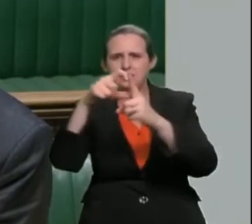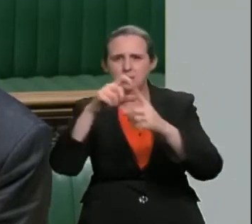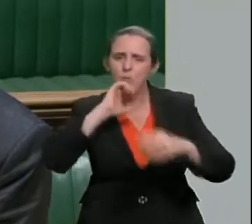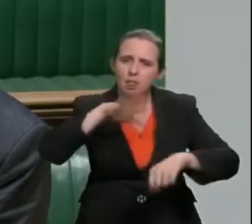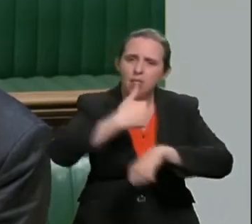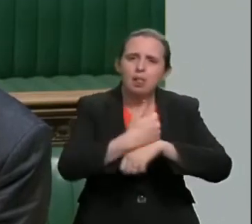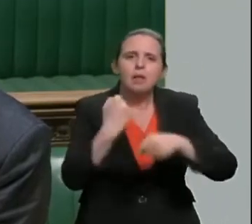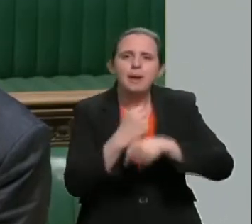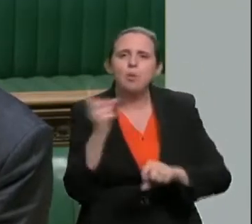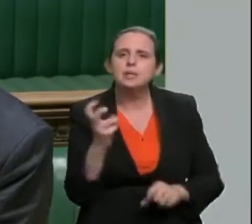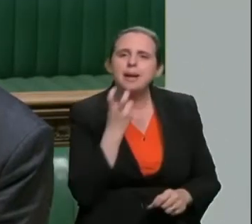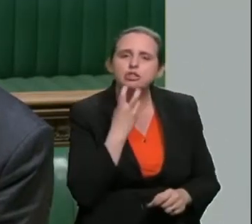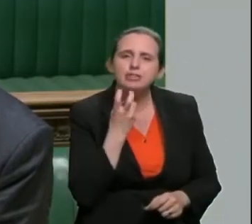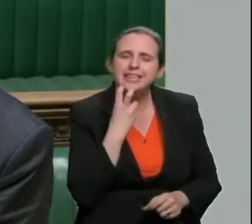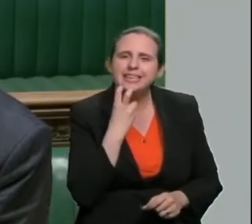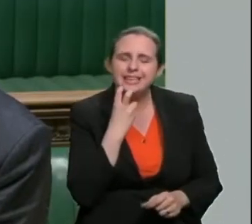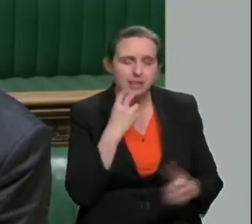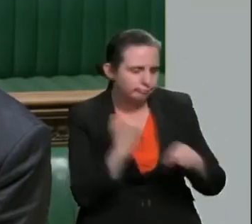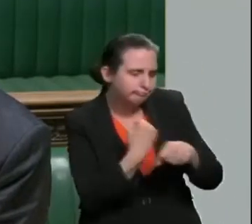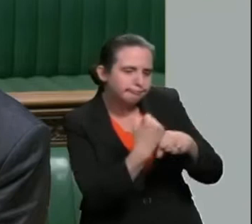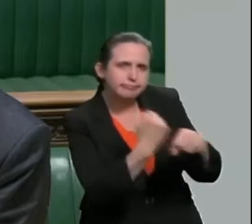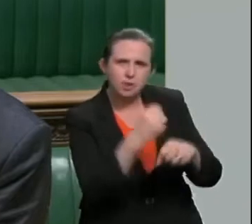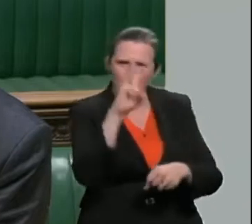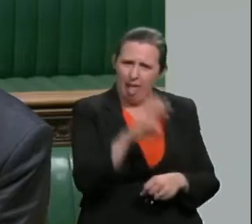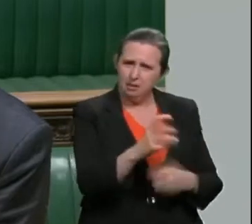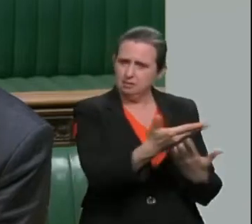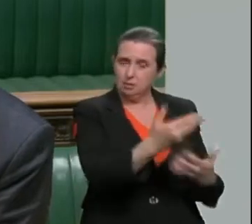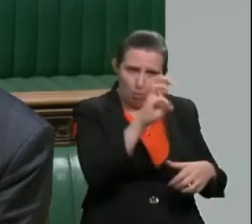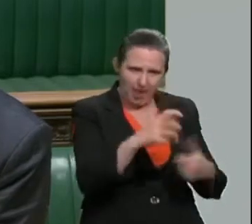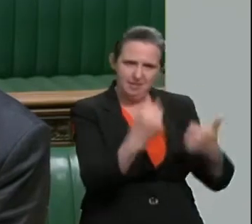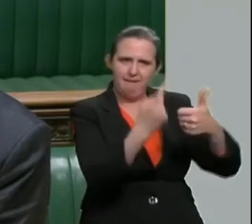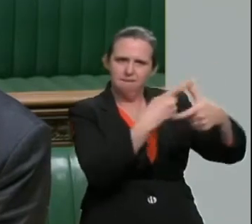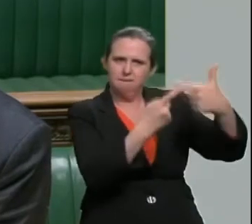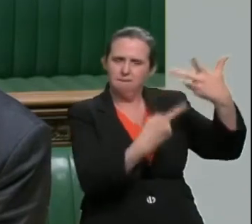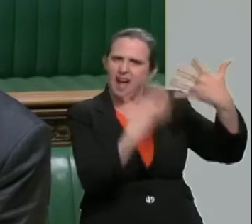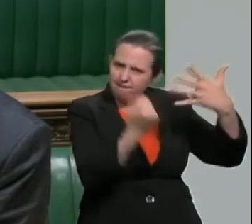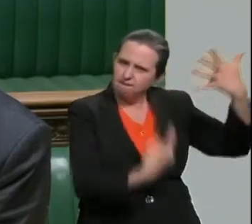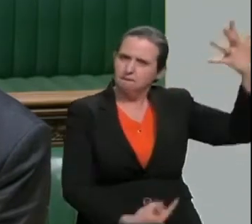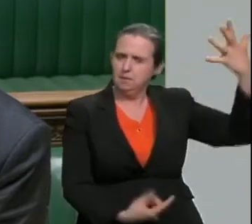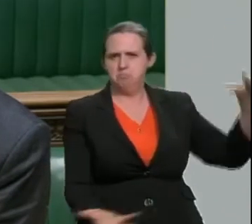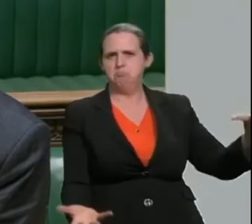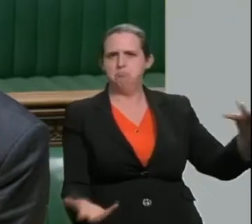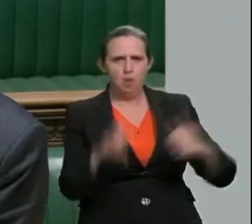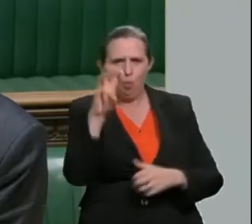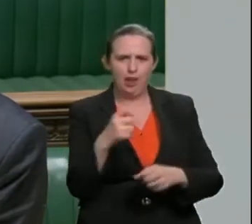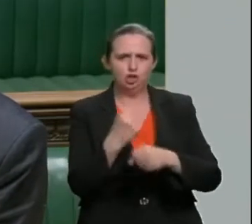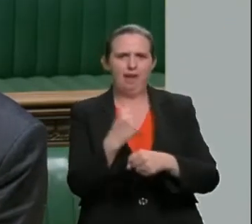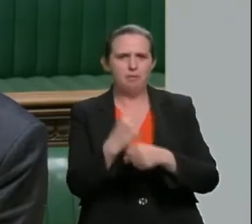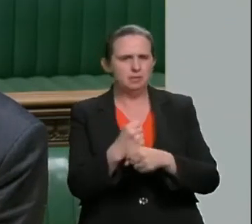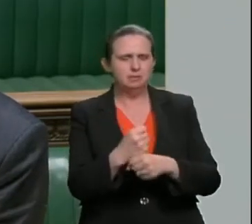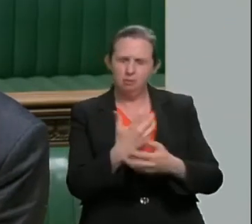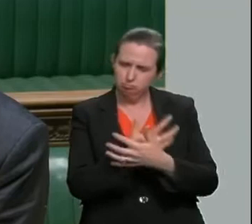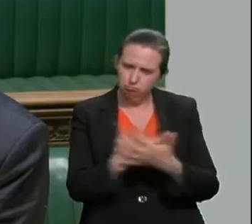this country, if not the world. Wales is at the cutting edge of technology under this government's plans for a record spending on